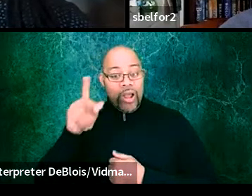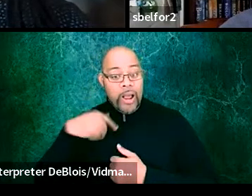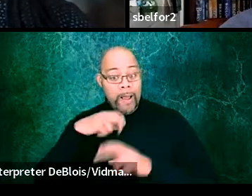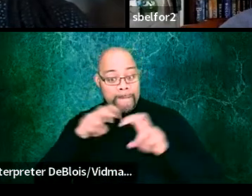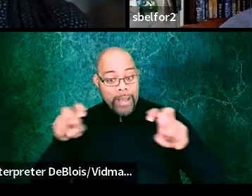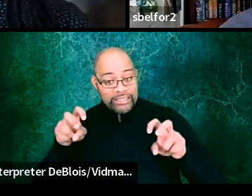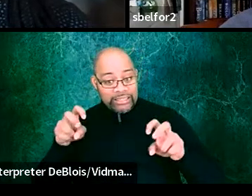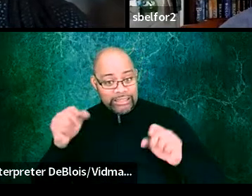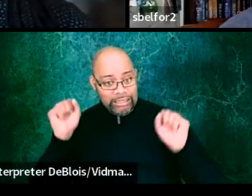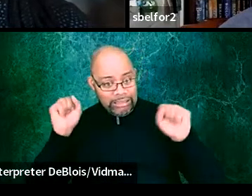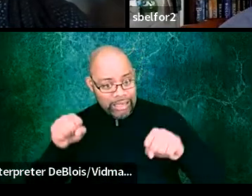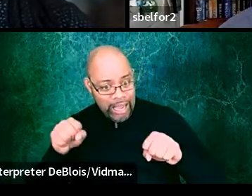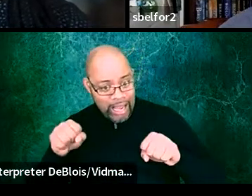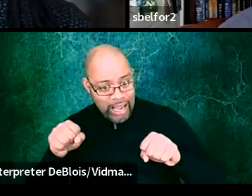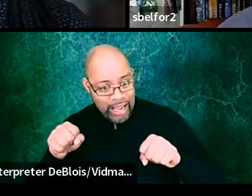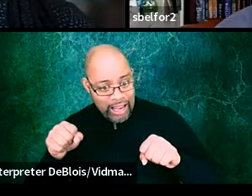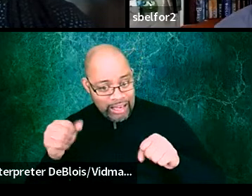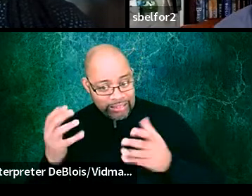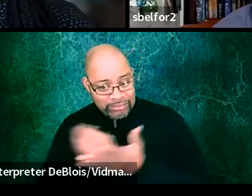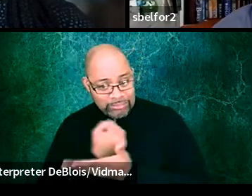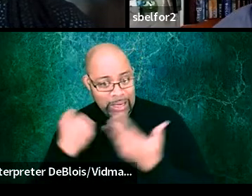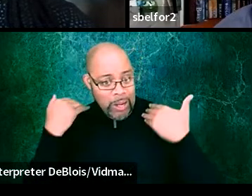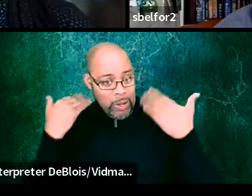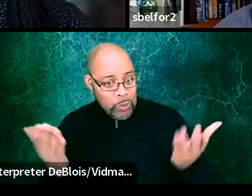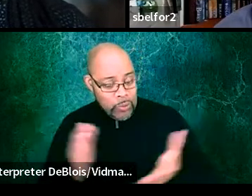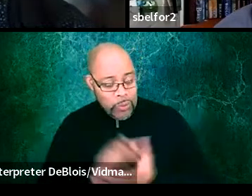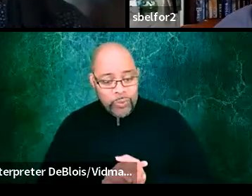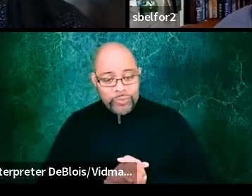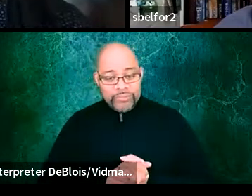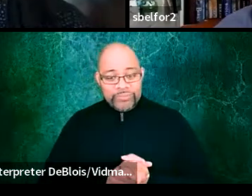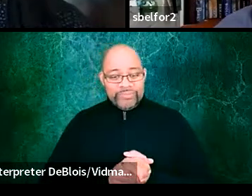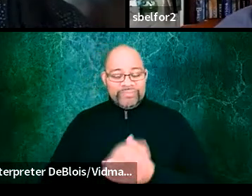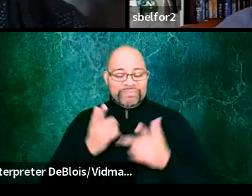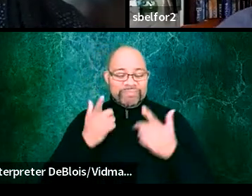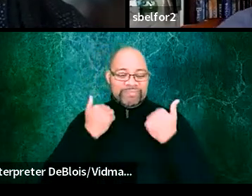panelists eligible? I don't know.